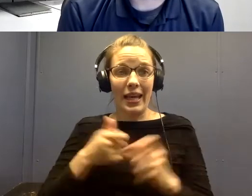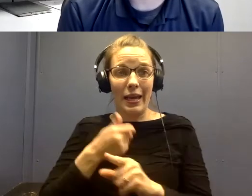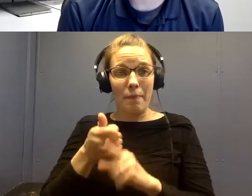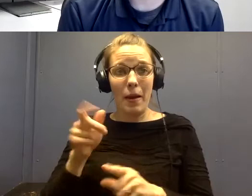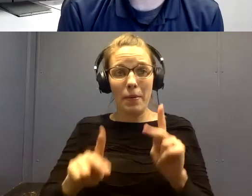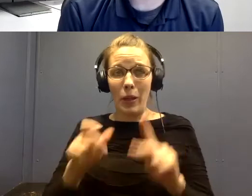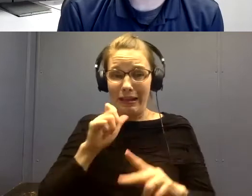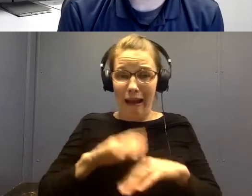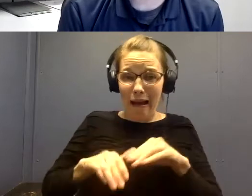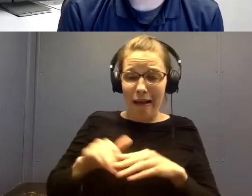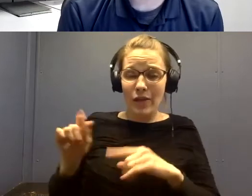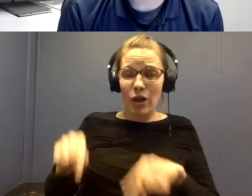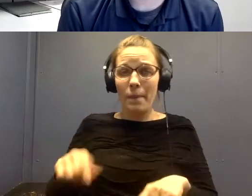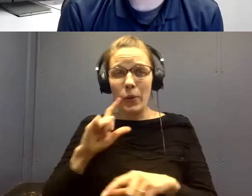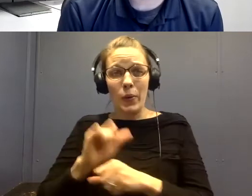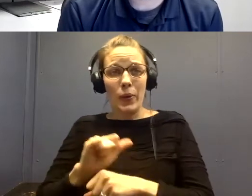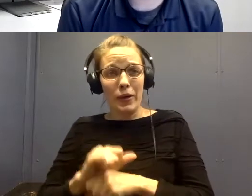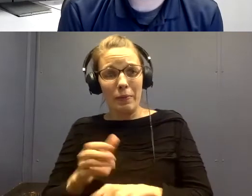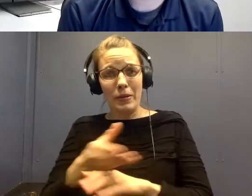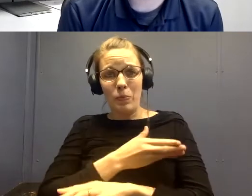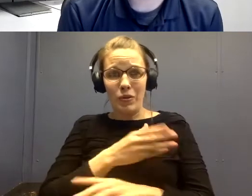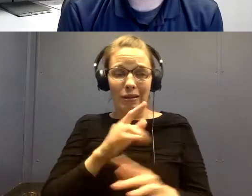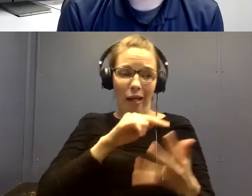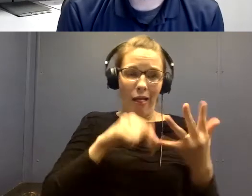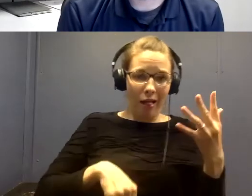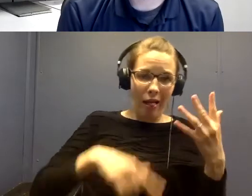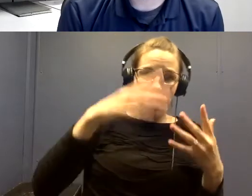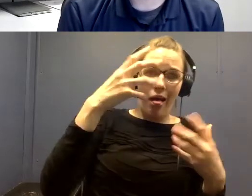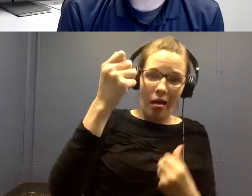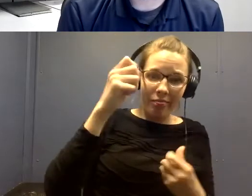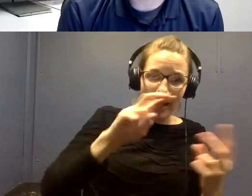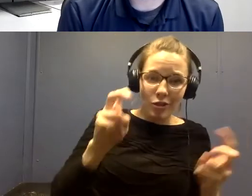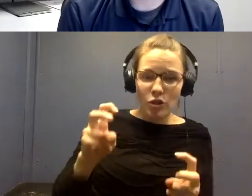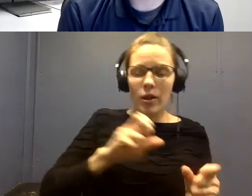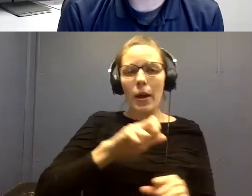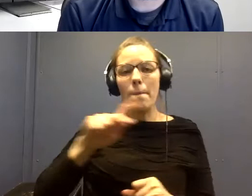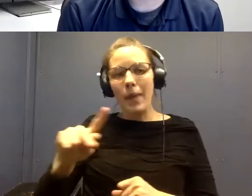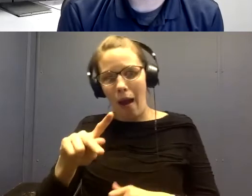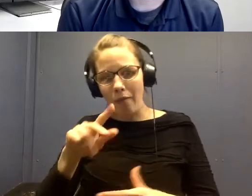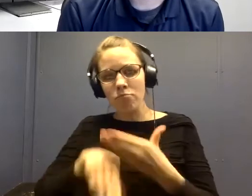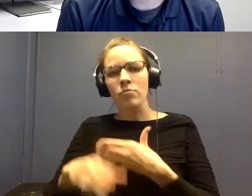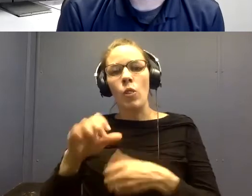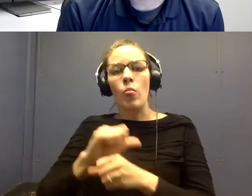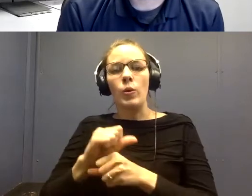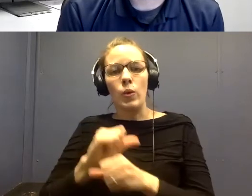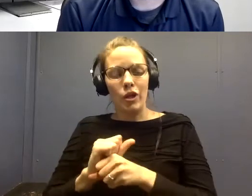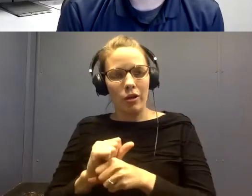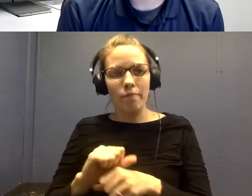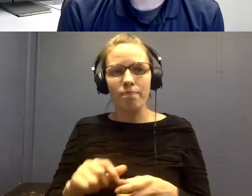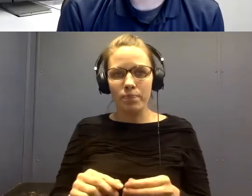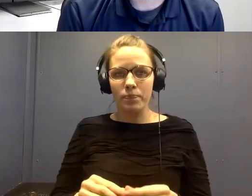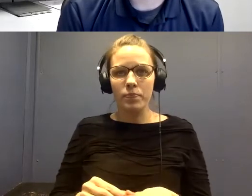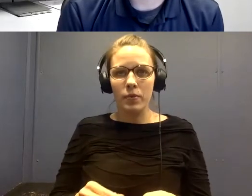were uncomfortable coming to work because of pre-existing health conditions. It allowed them to come back, re-enter the workforce.